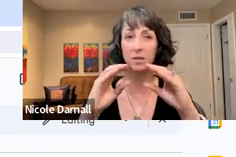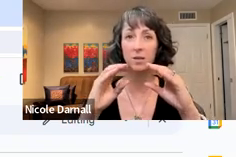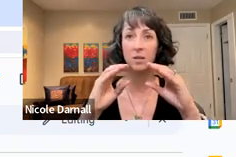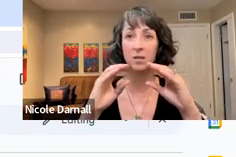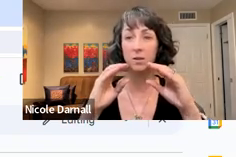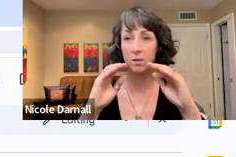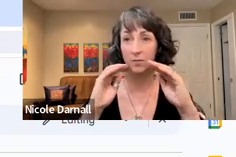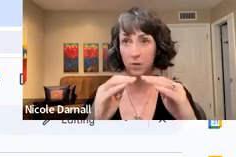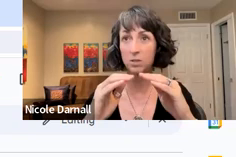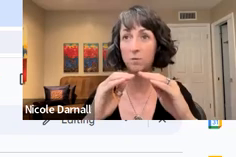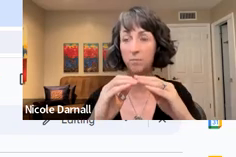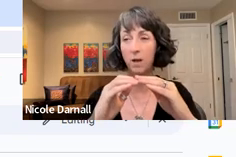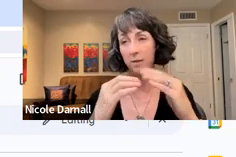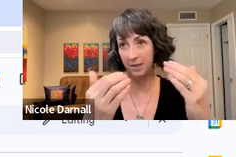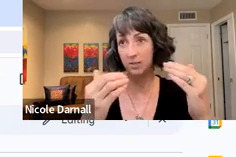is